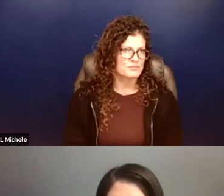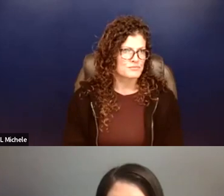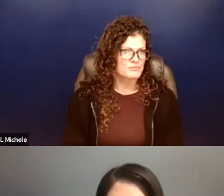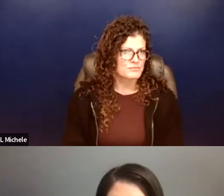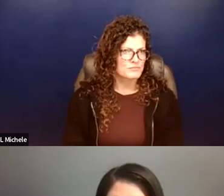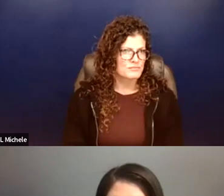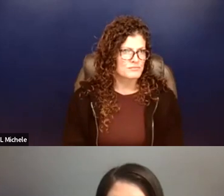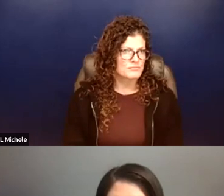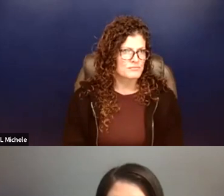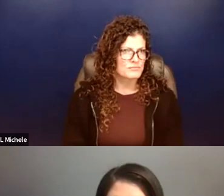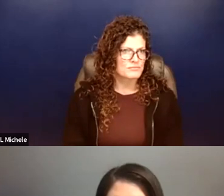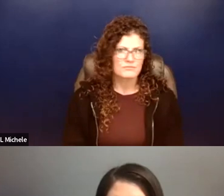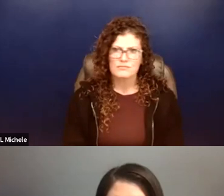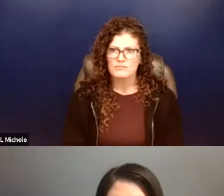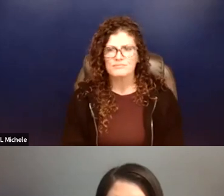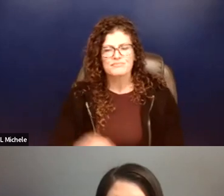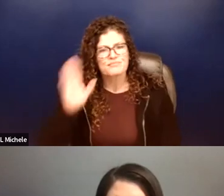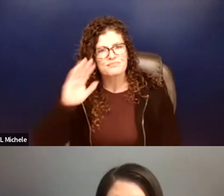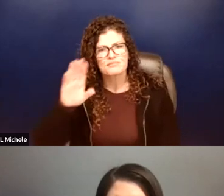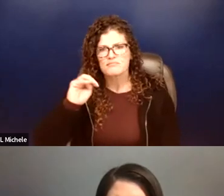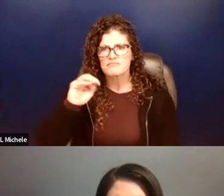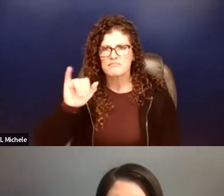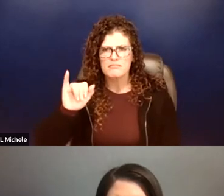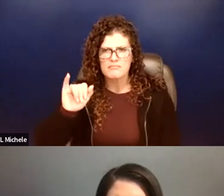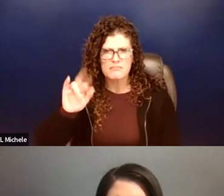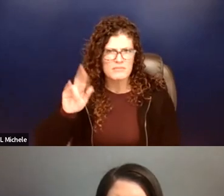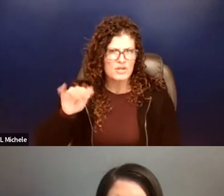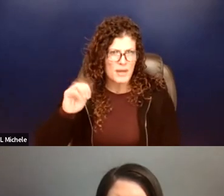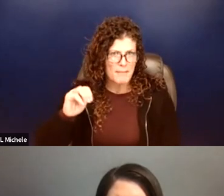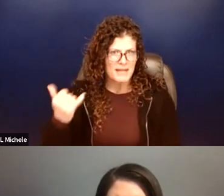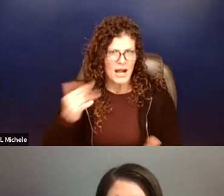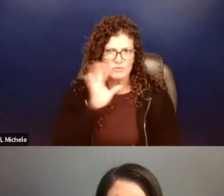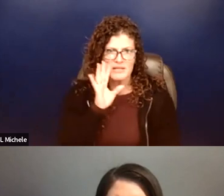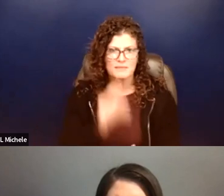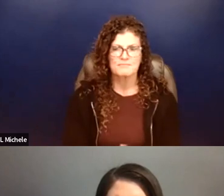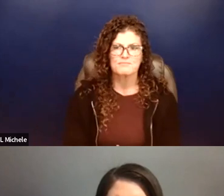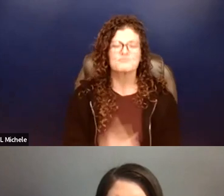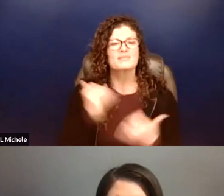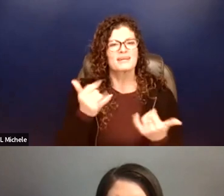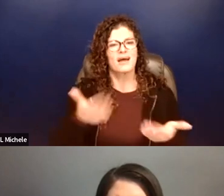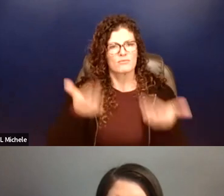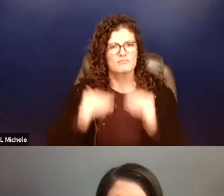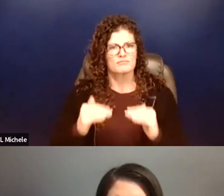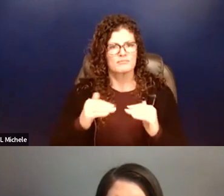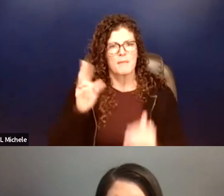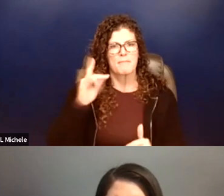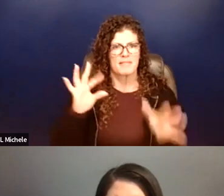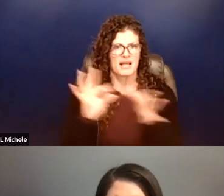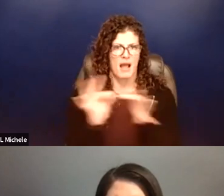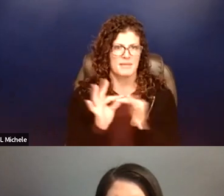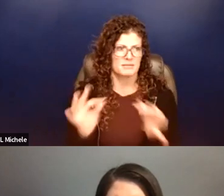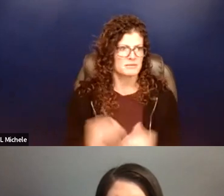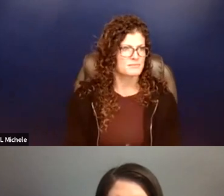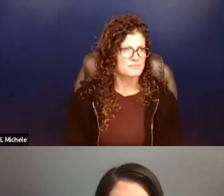Thank you. This is Miriam speaking. We will now move to the public comment portion of our